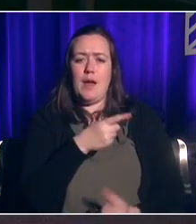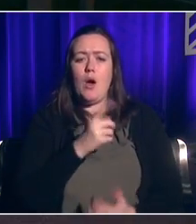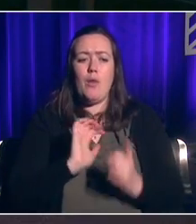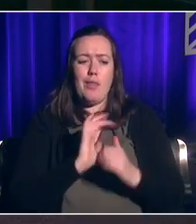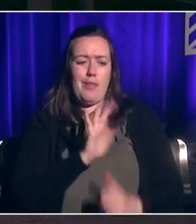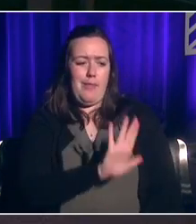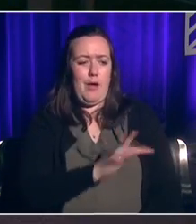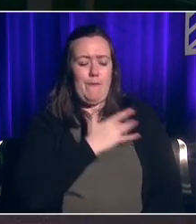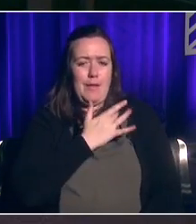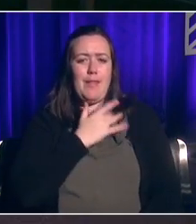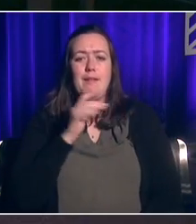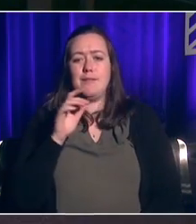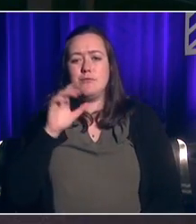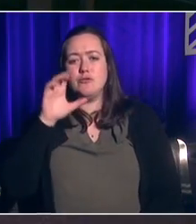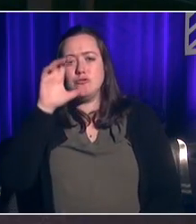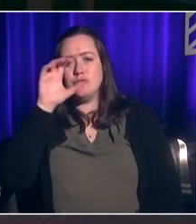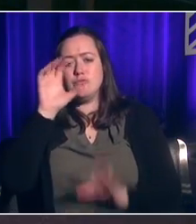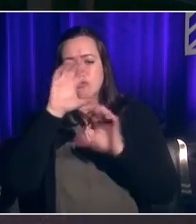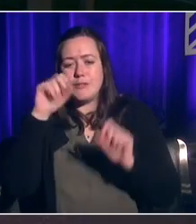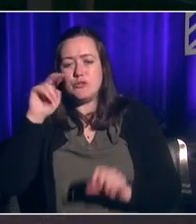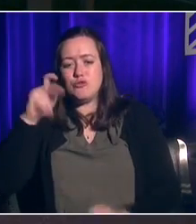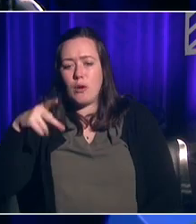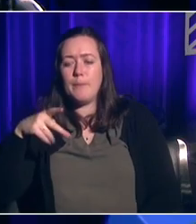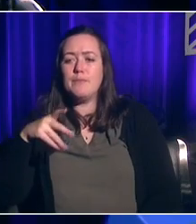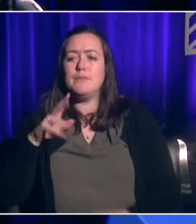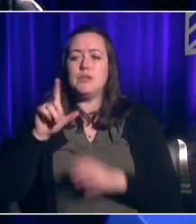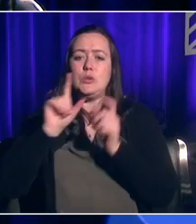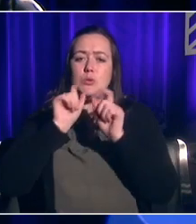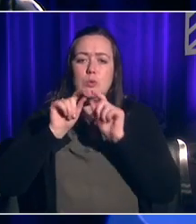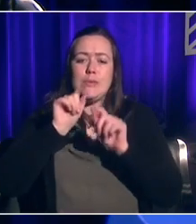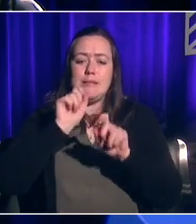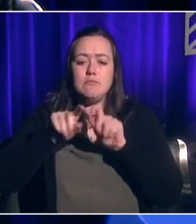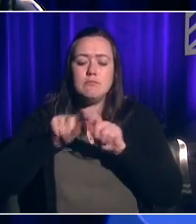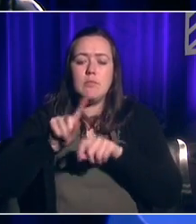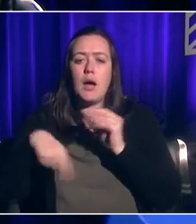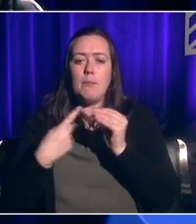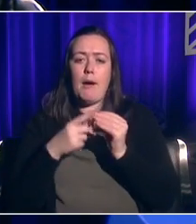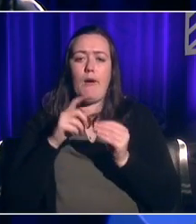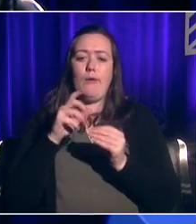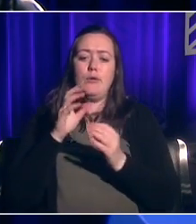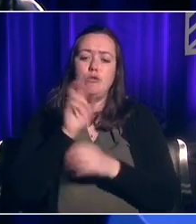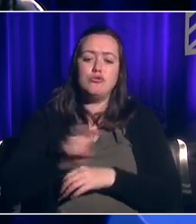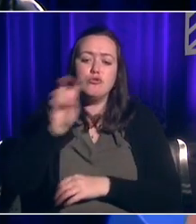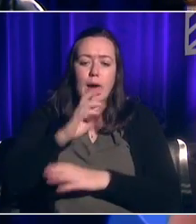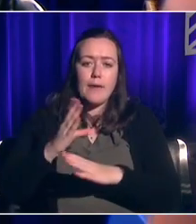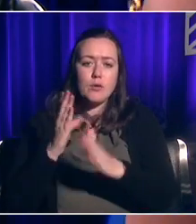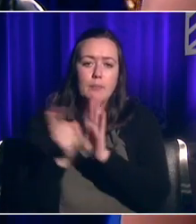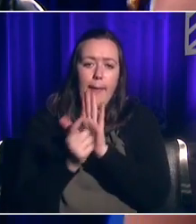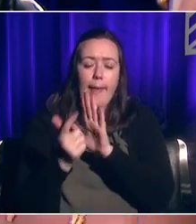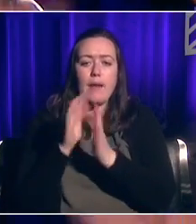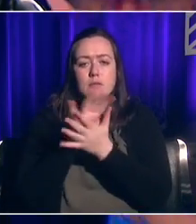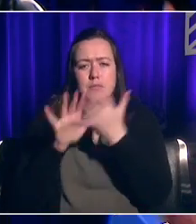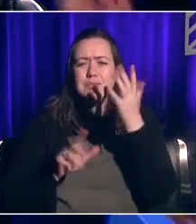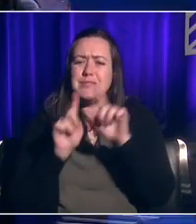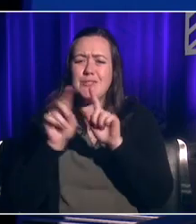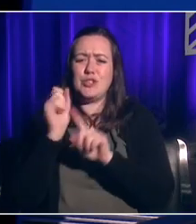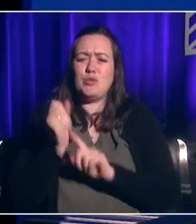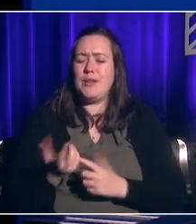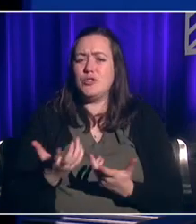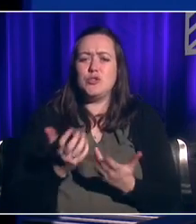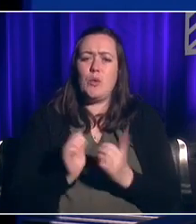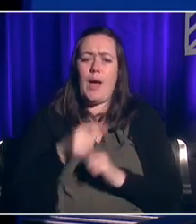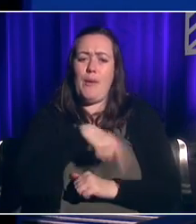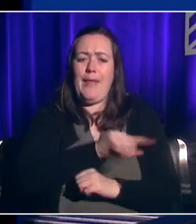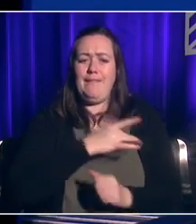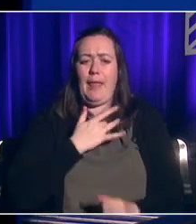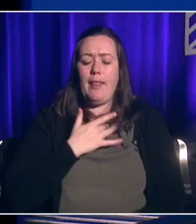travel ban, things coming up in the news every day? You mentioned a lot of those different, you know, ICE, you know, situations. Yeah, I can't speak for